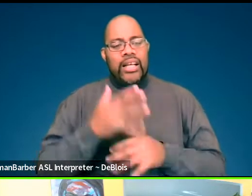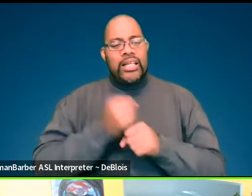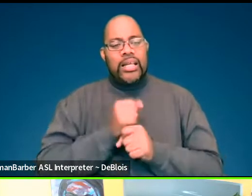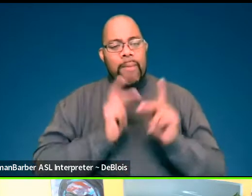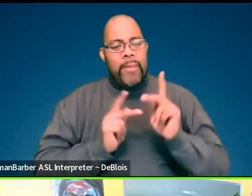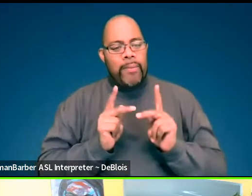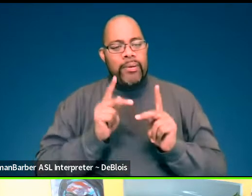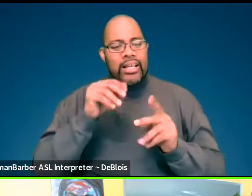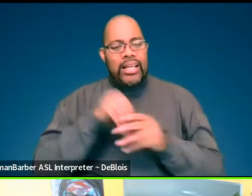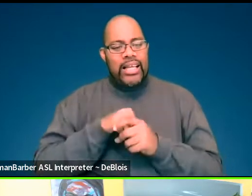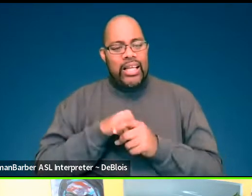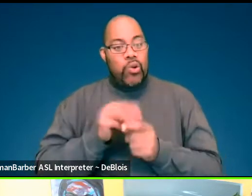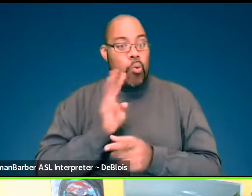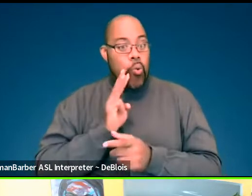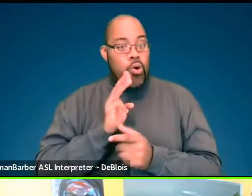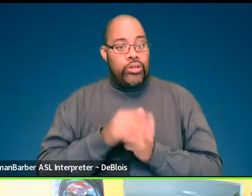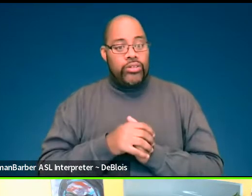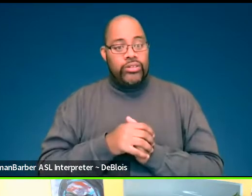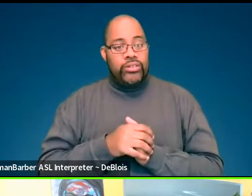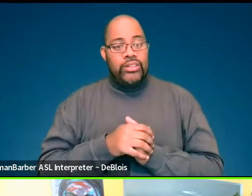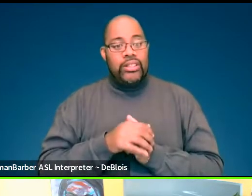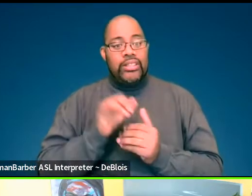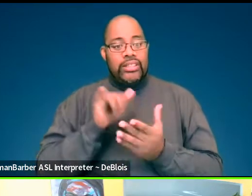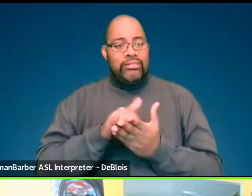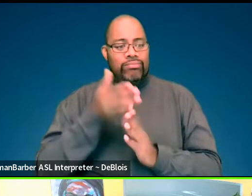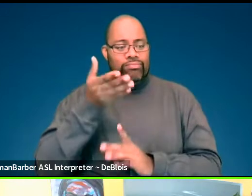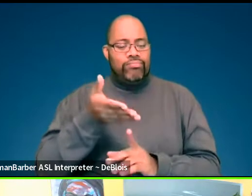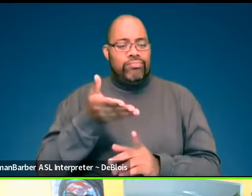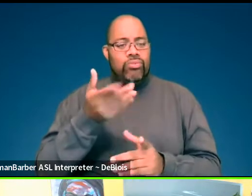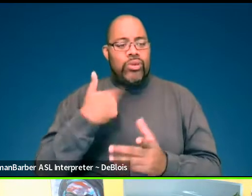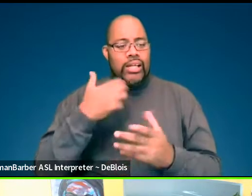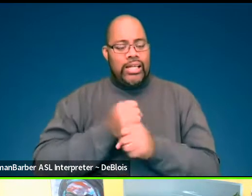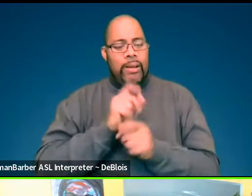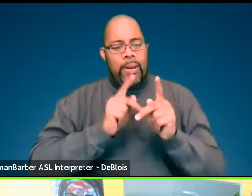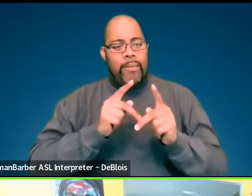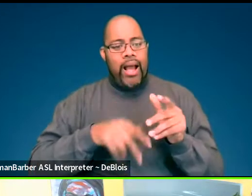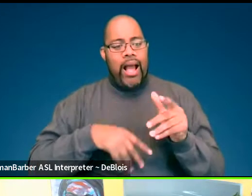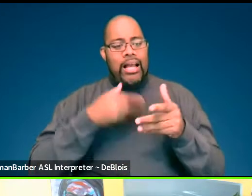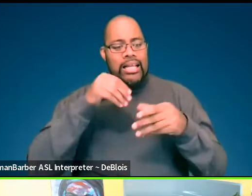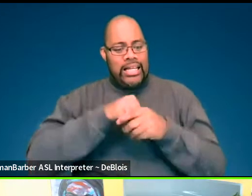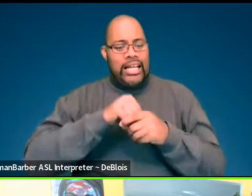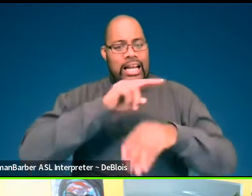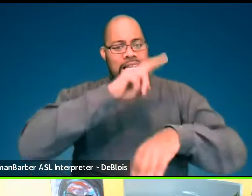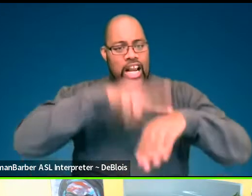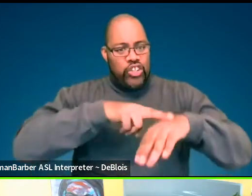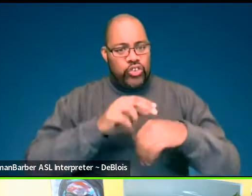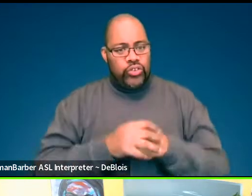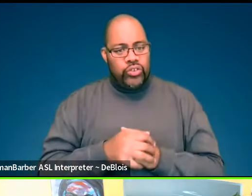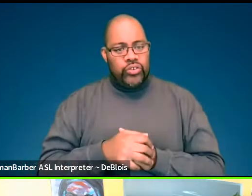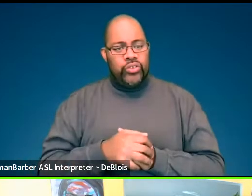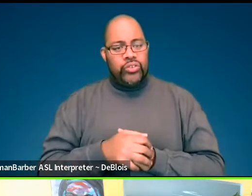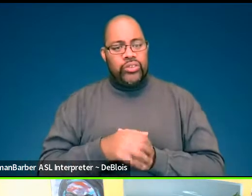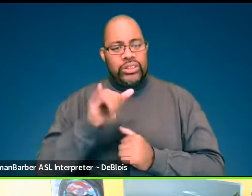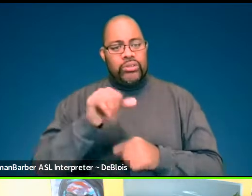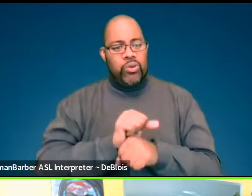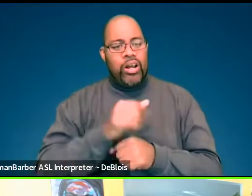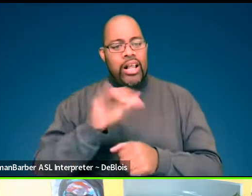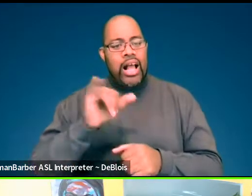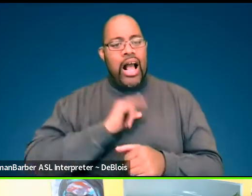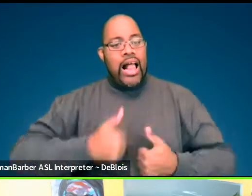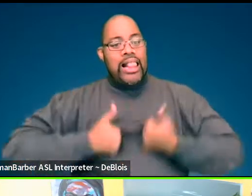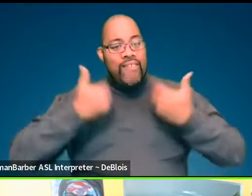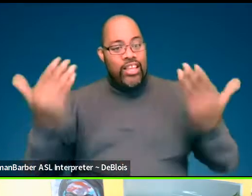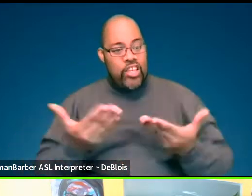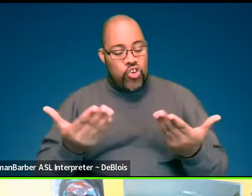people into the water does that work. Getting people out into nature does that work. Like I live here